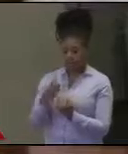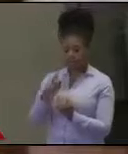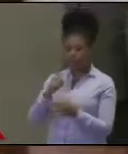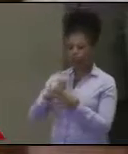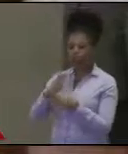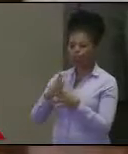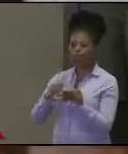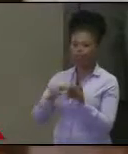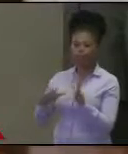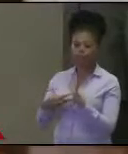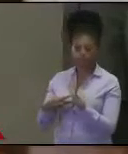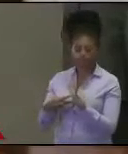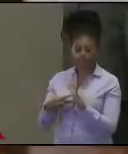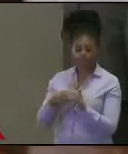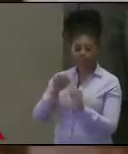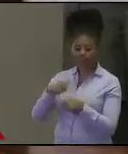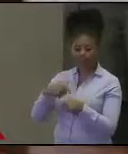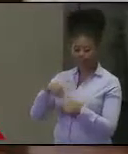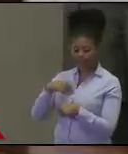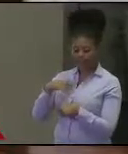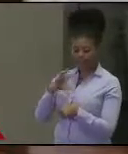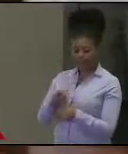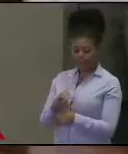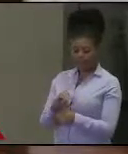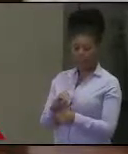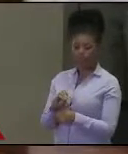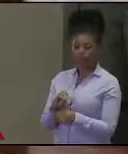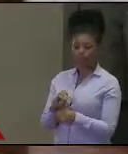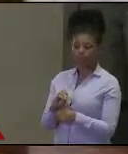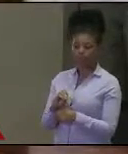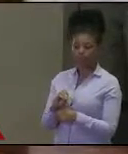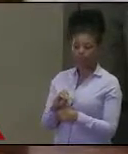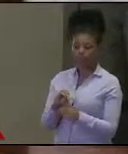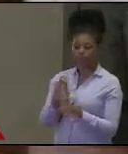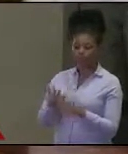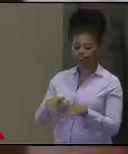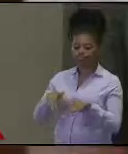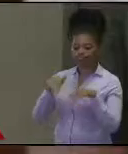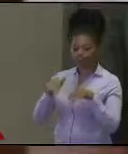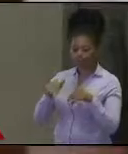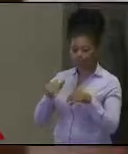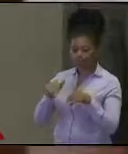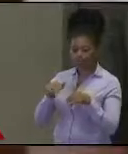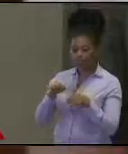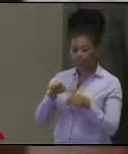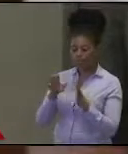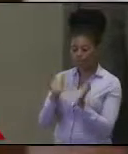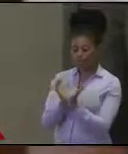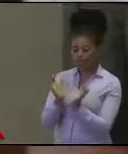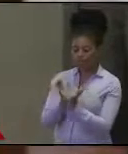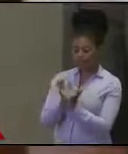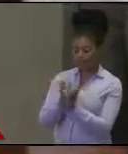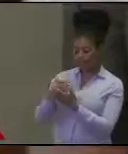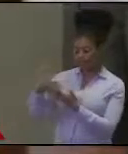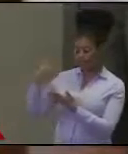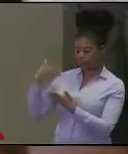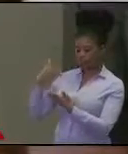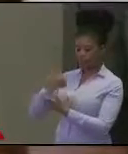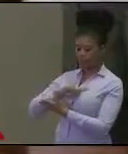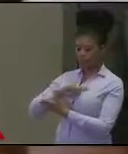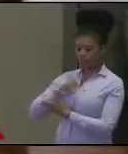operational plans. I even contemplated putting a moratorium on summits some time ago because I